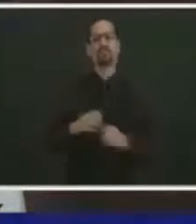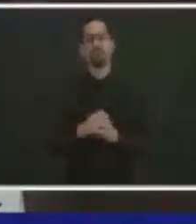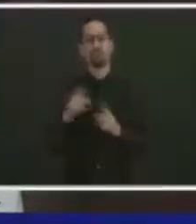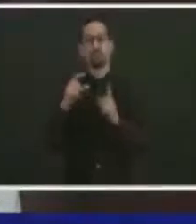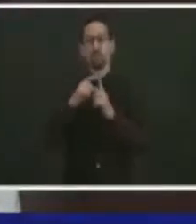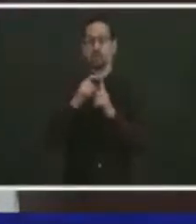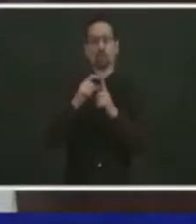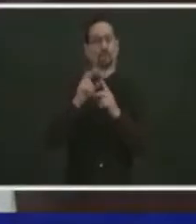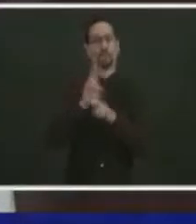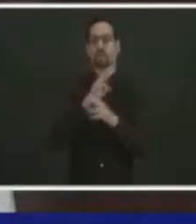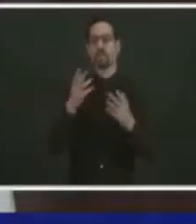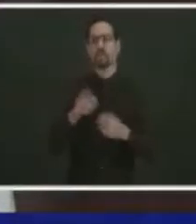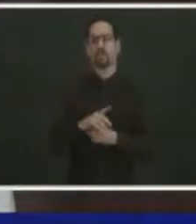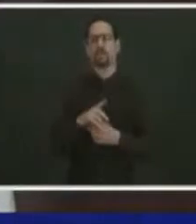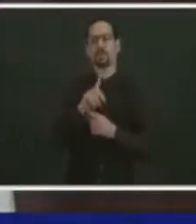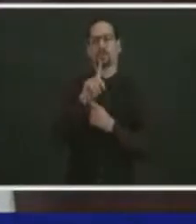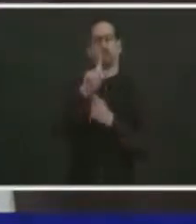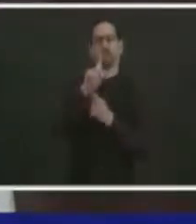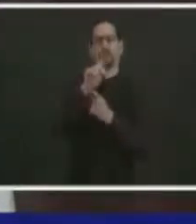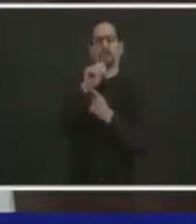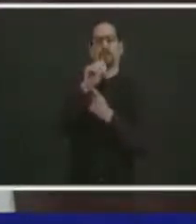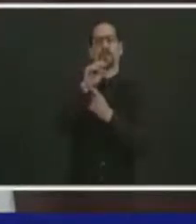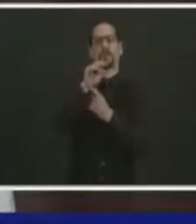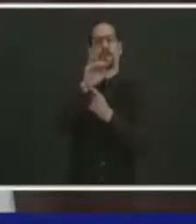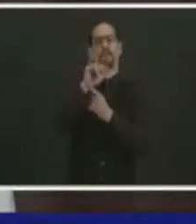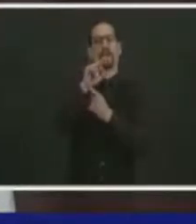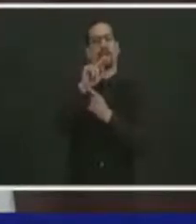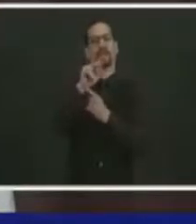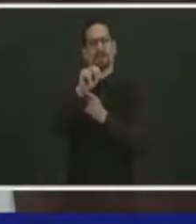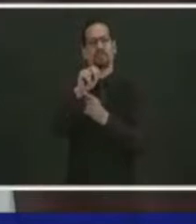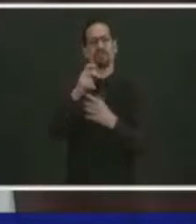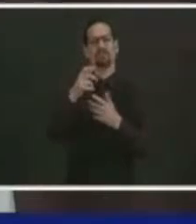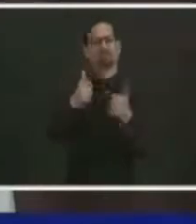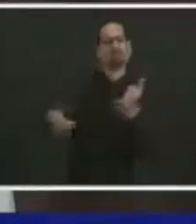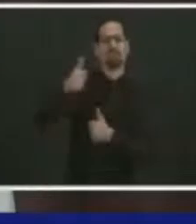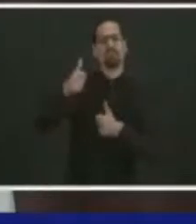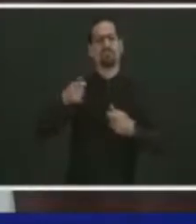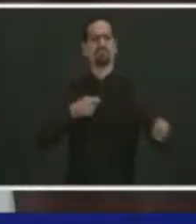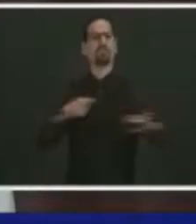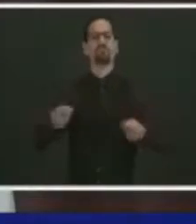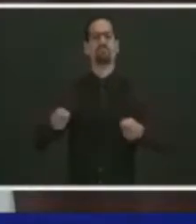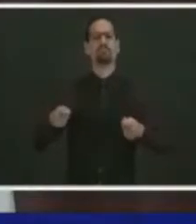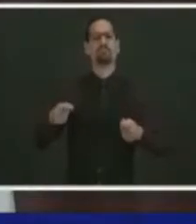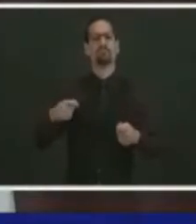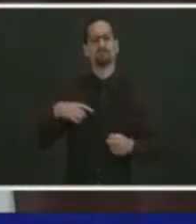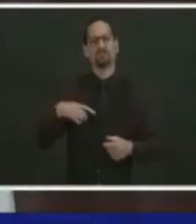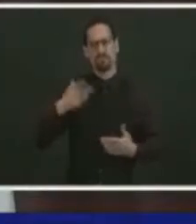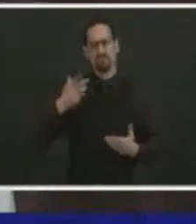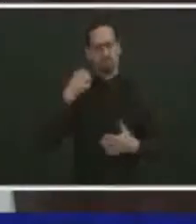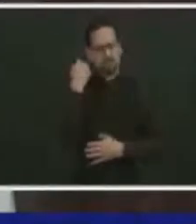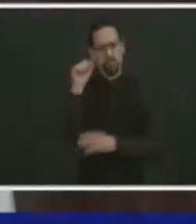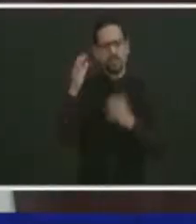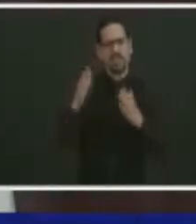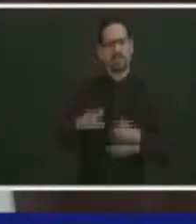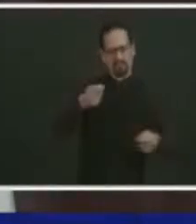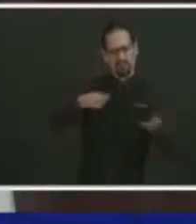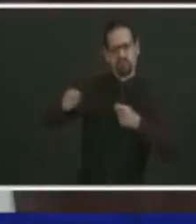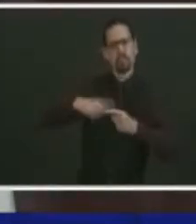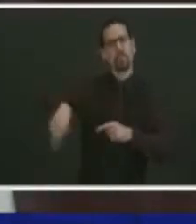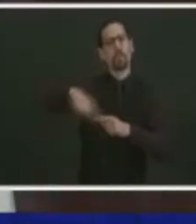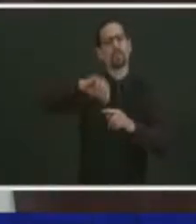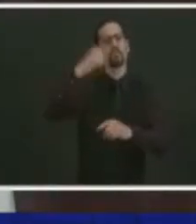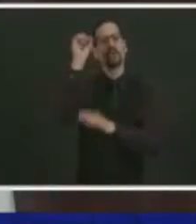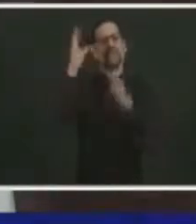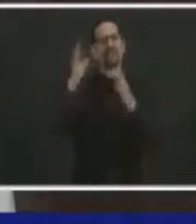was domination. He said the only way to deal with certain protesters